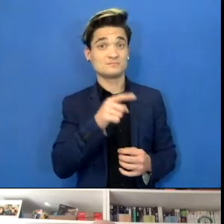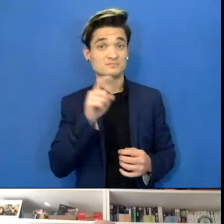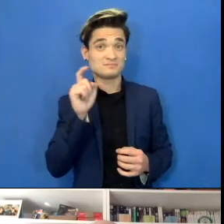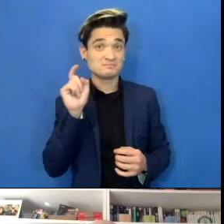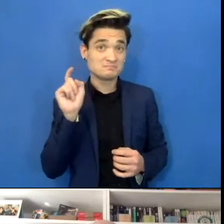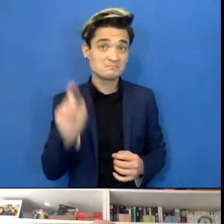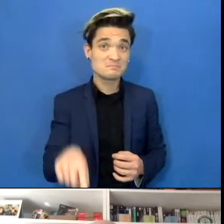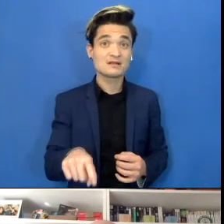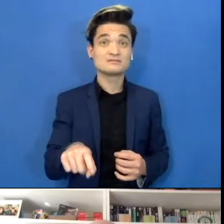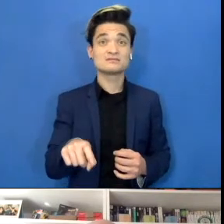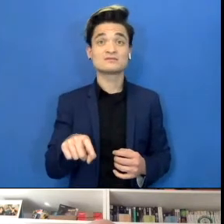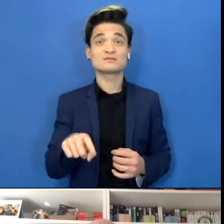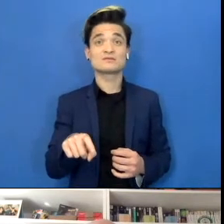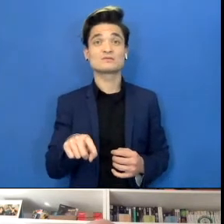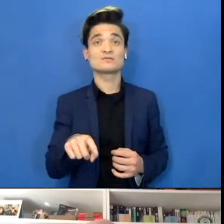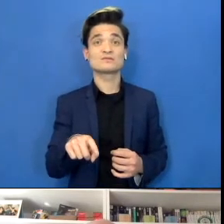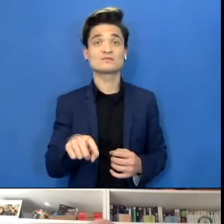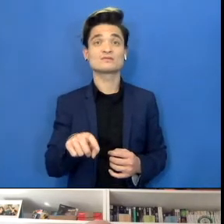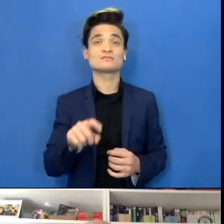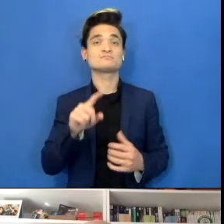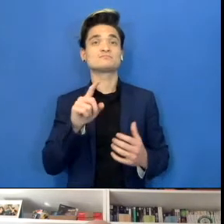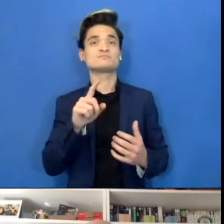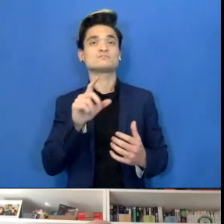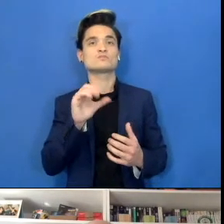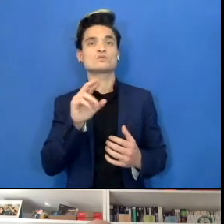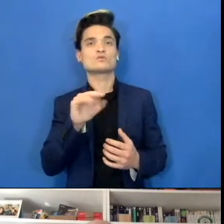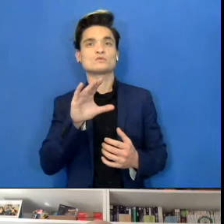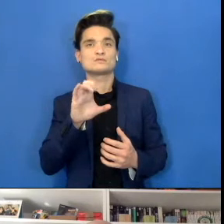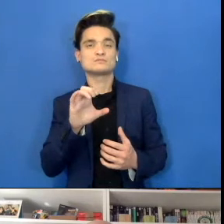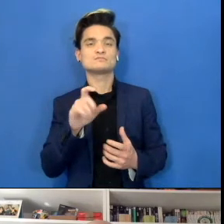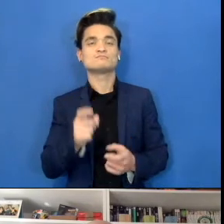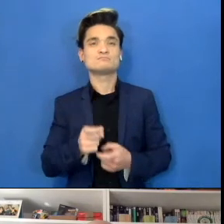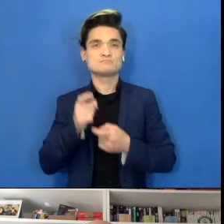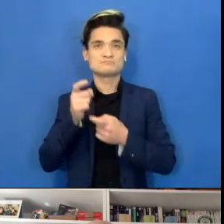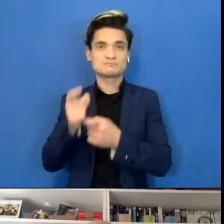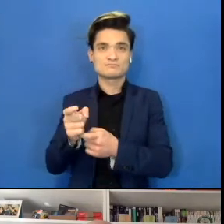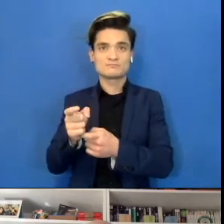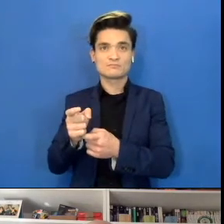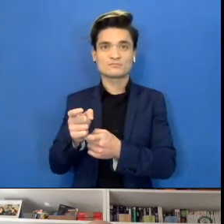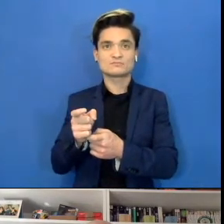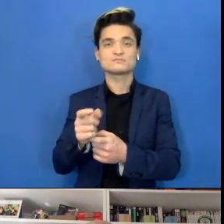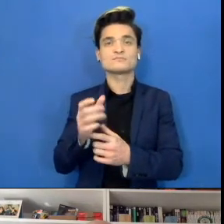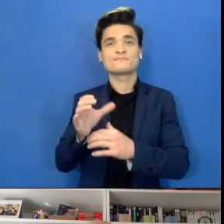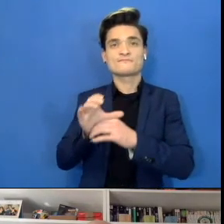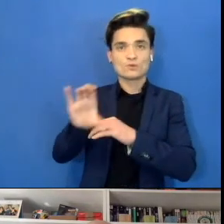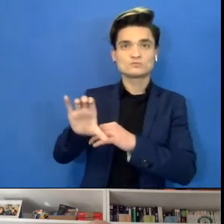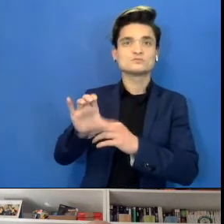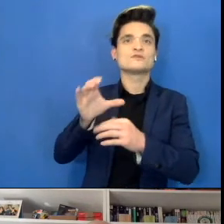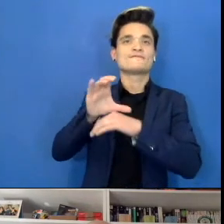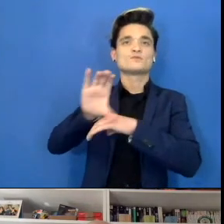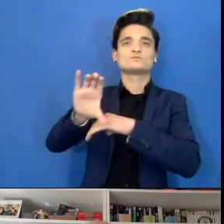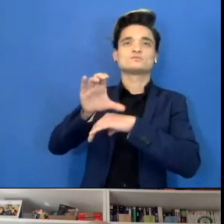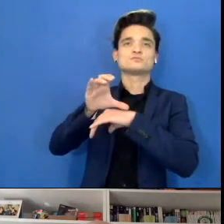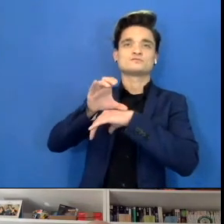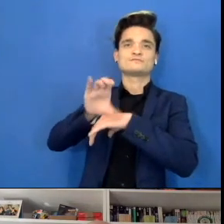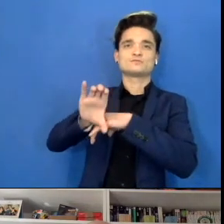will be repercussions. When it's passive, like, whatever, it's not necessarily yes. And that doesn't mean it's a no,